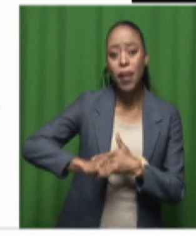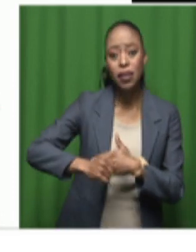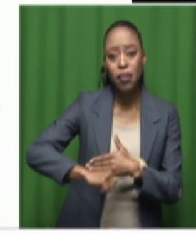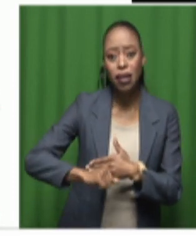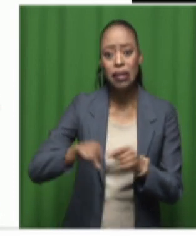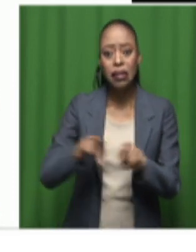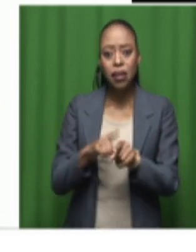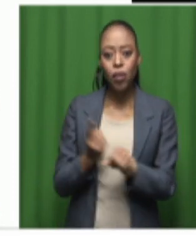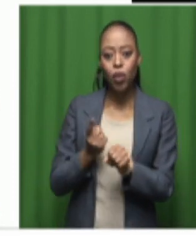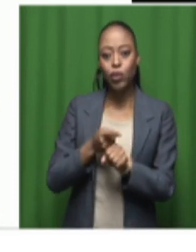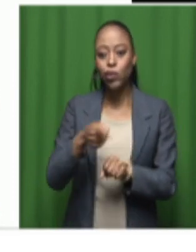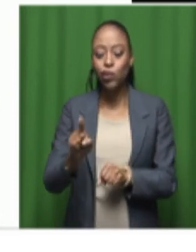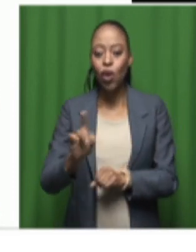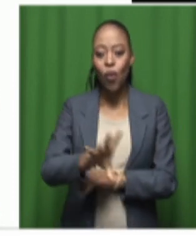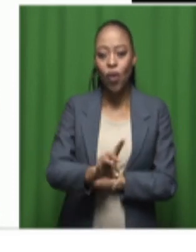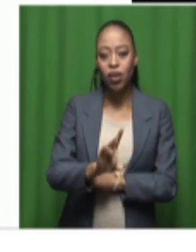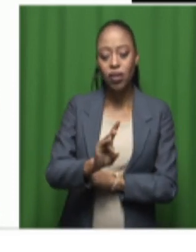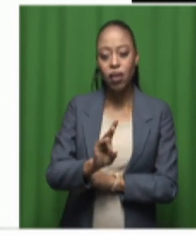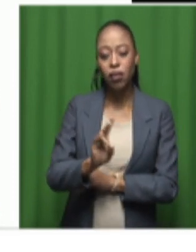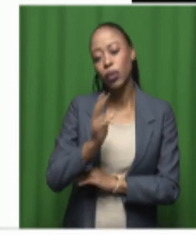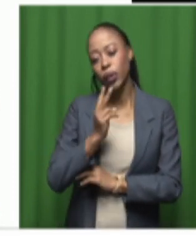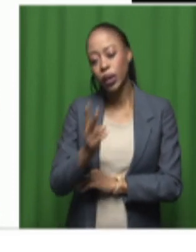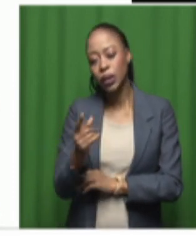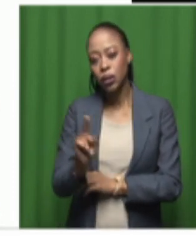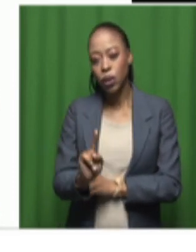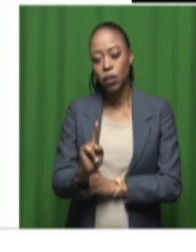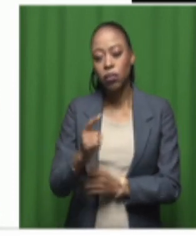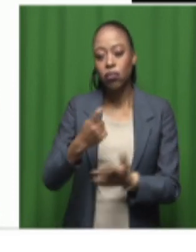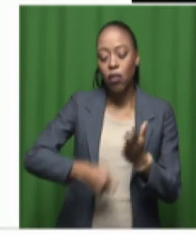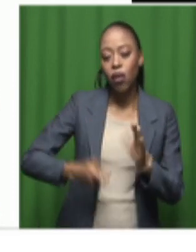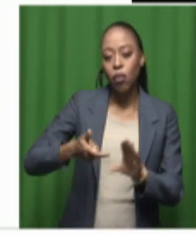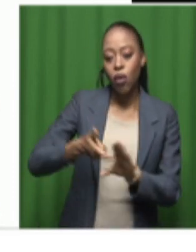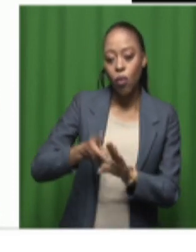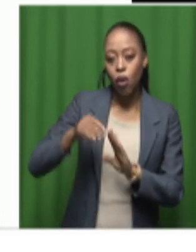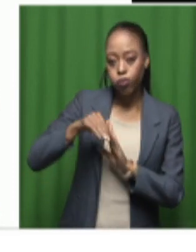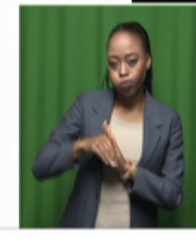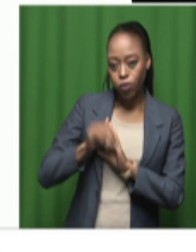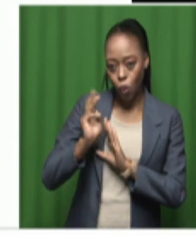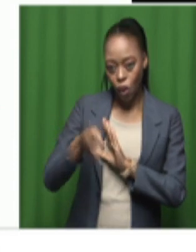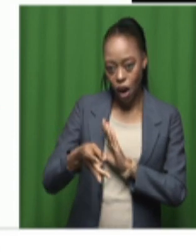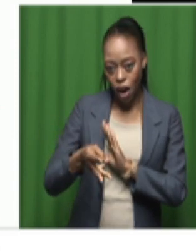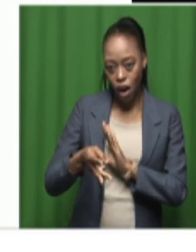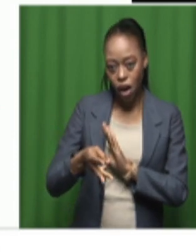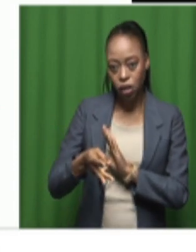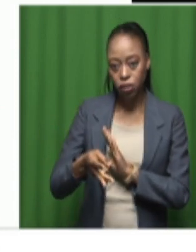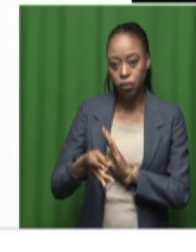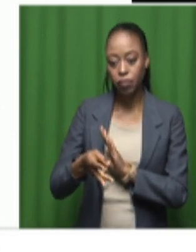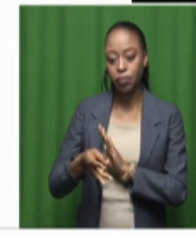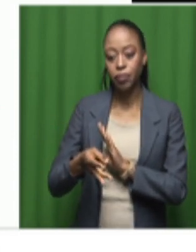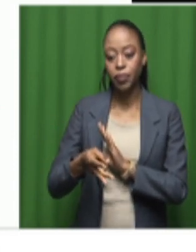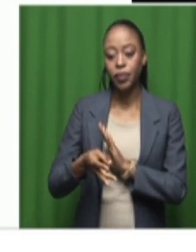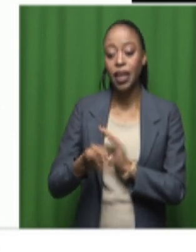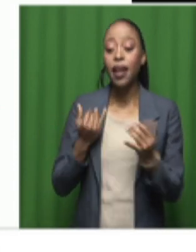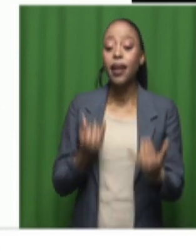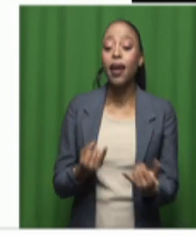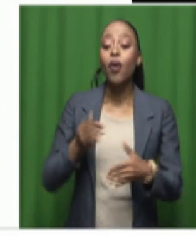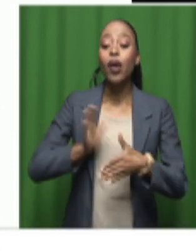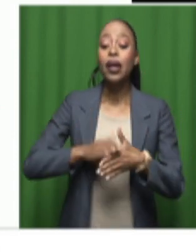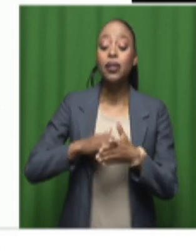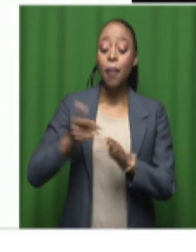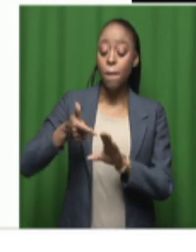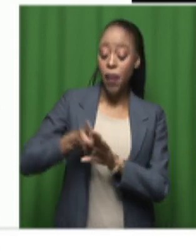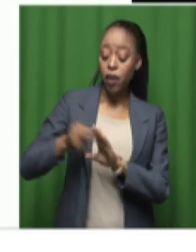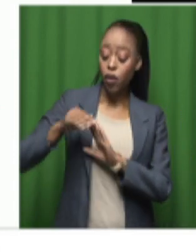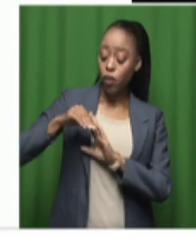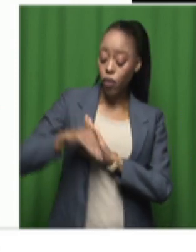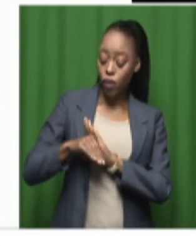again on this coming Wednesday, we will see the price of petrol coming down. And because of that, there should